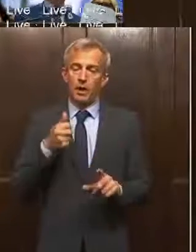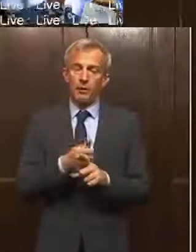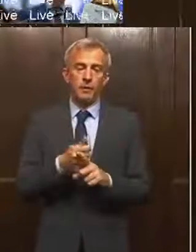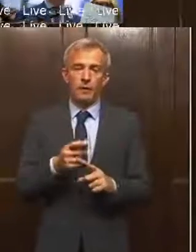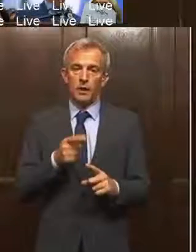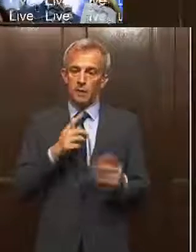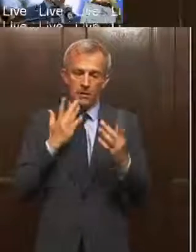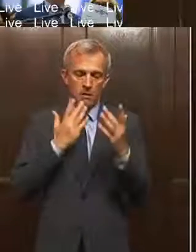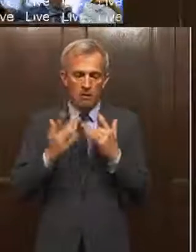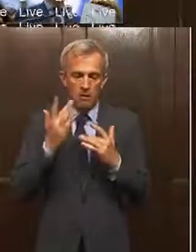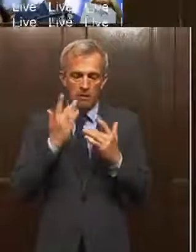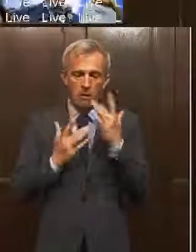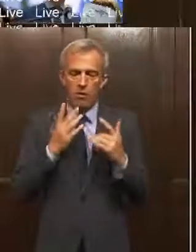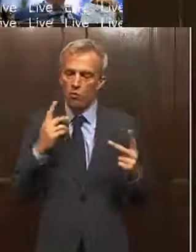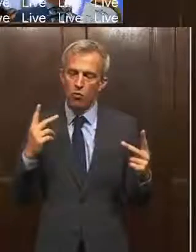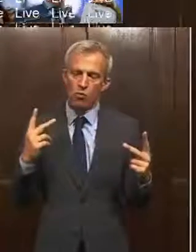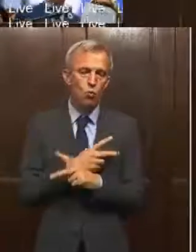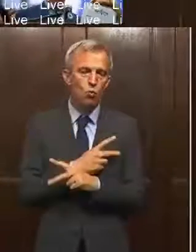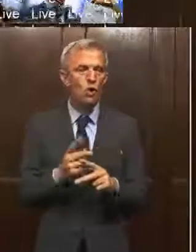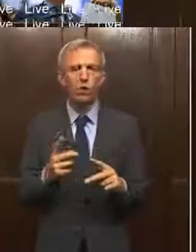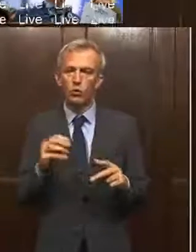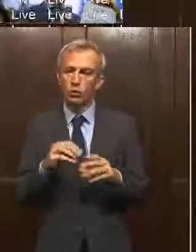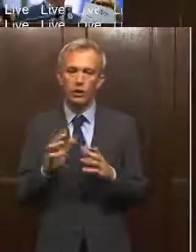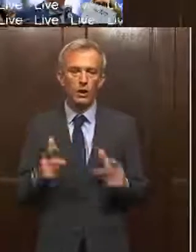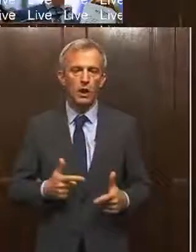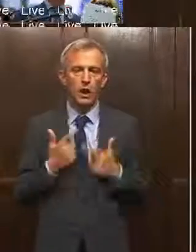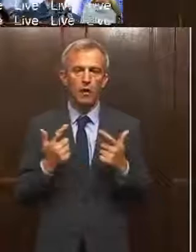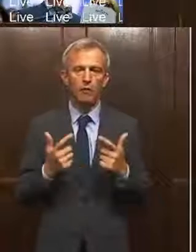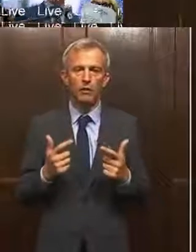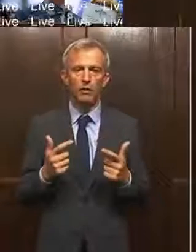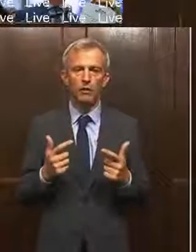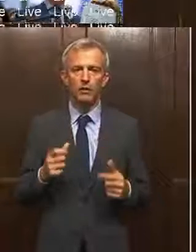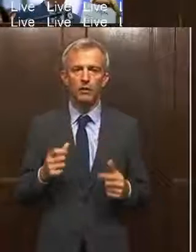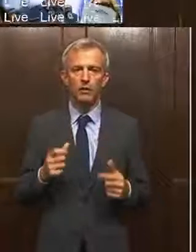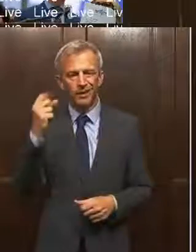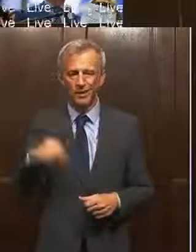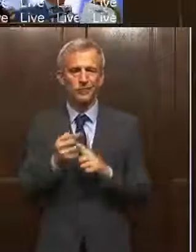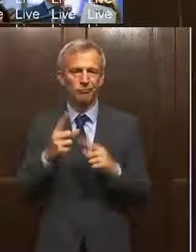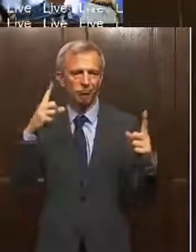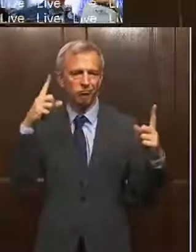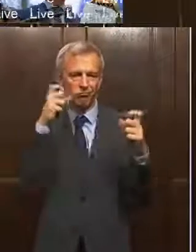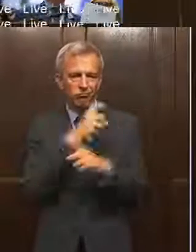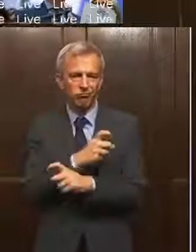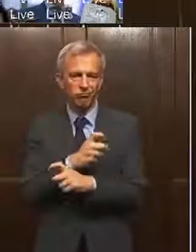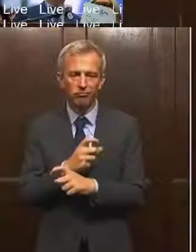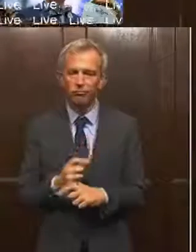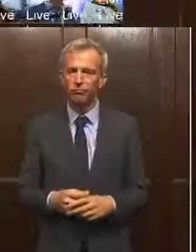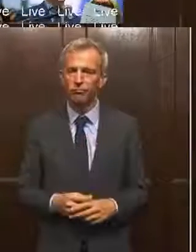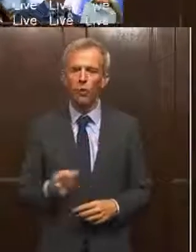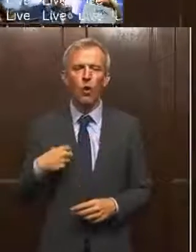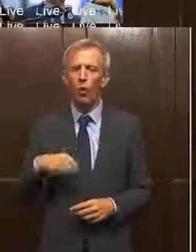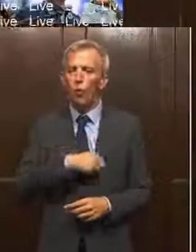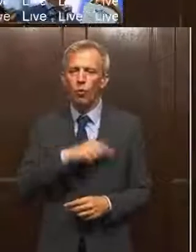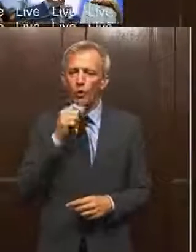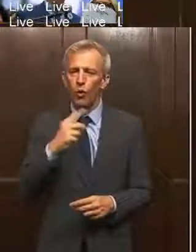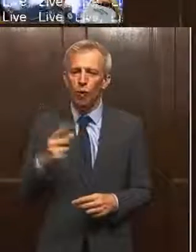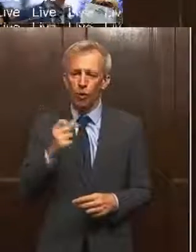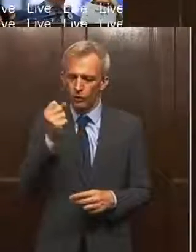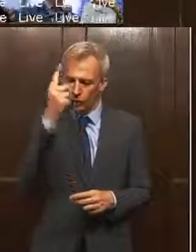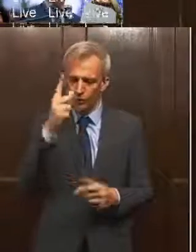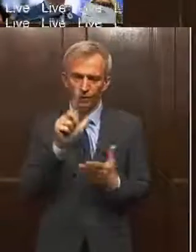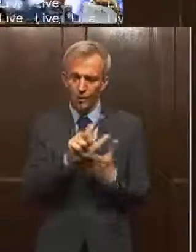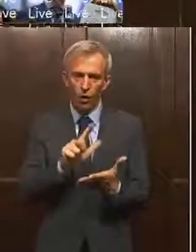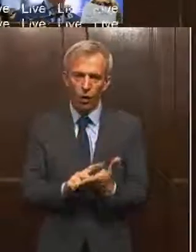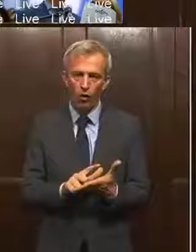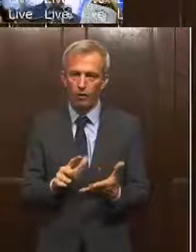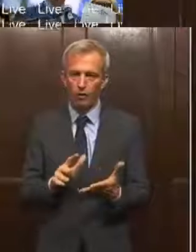moments of their lives. These are complex situations, and we don't always all understand the law, those of us who are